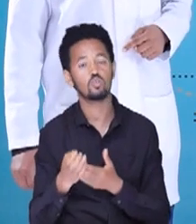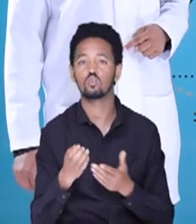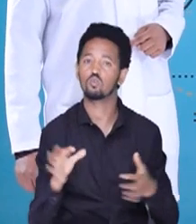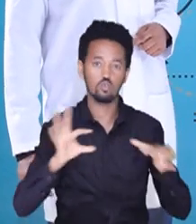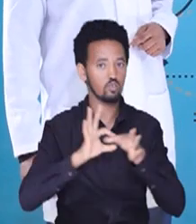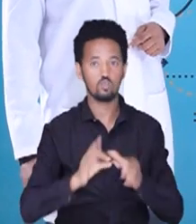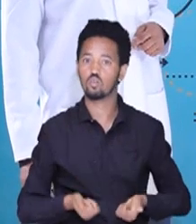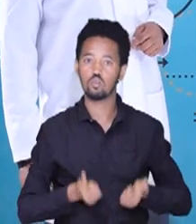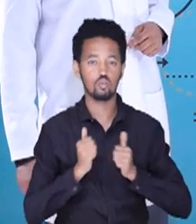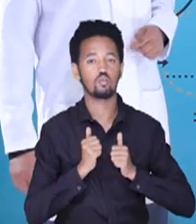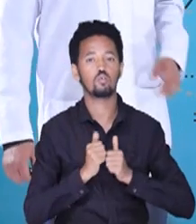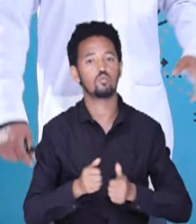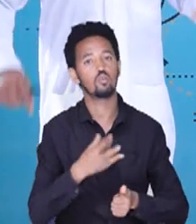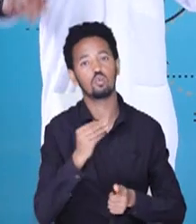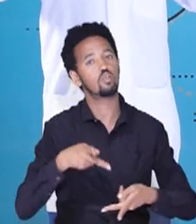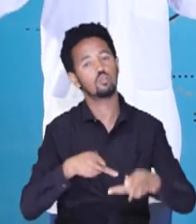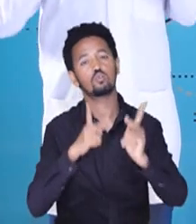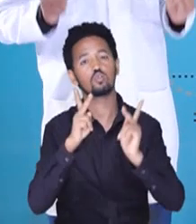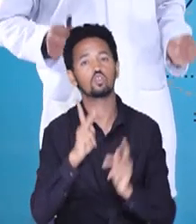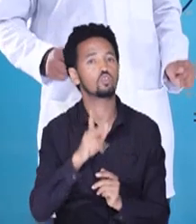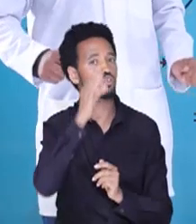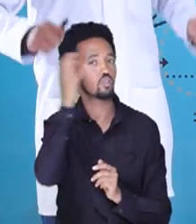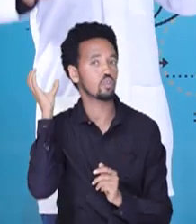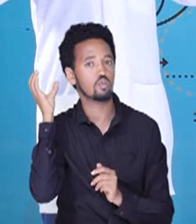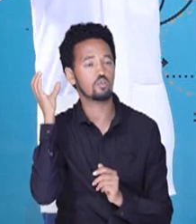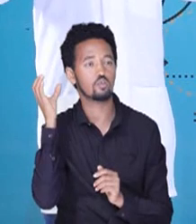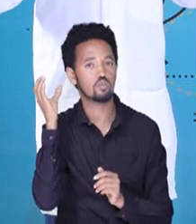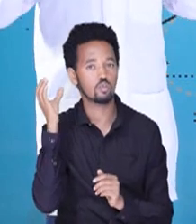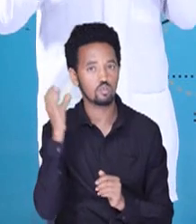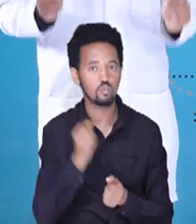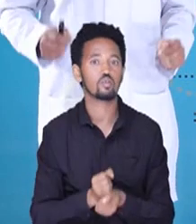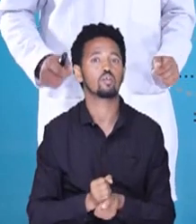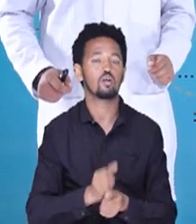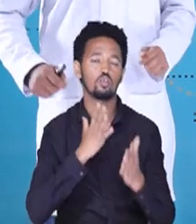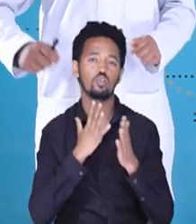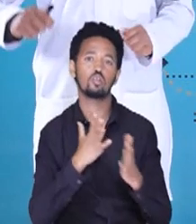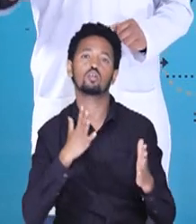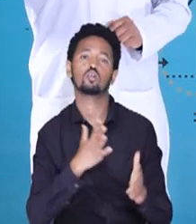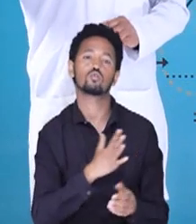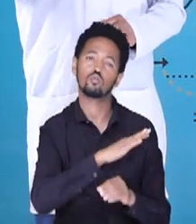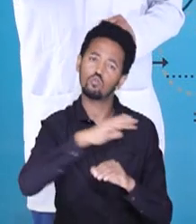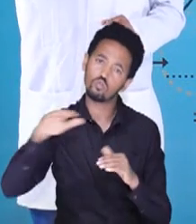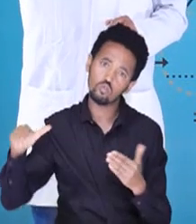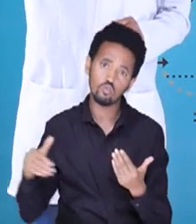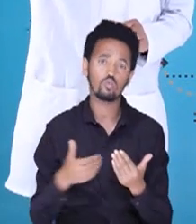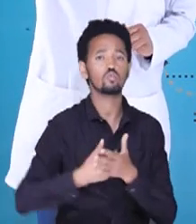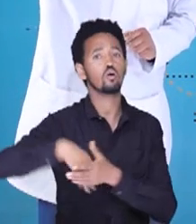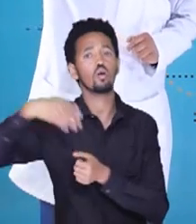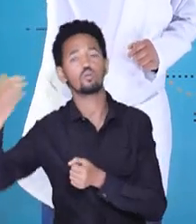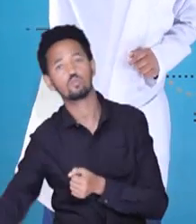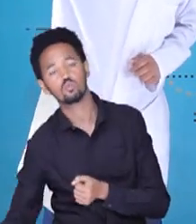or method of government. The Chinese regarded those who lived outside